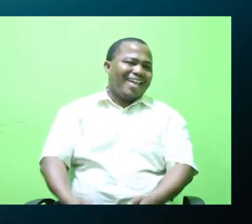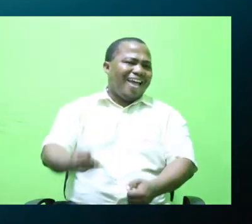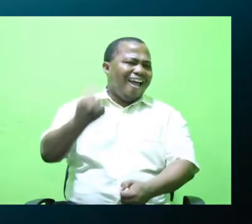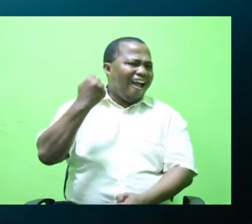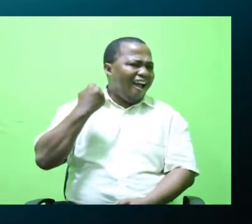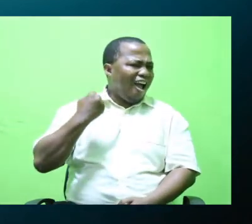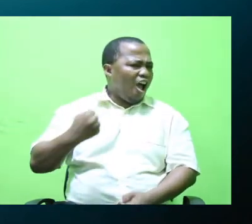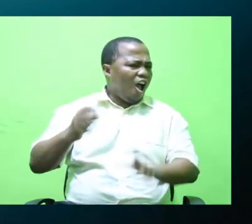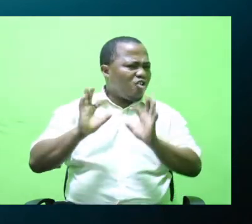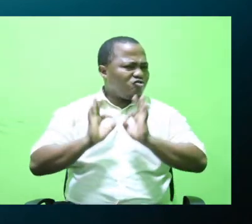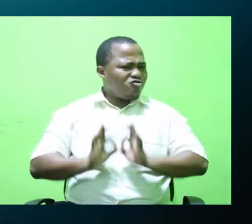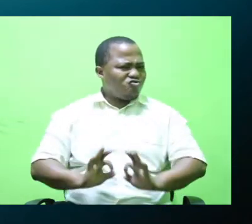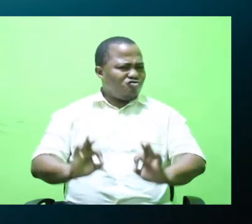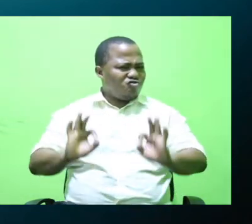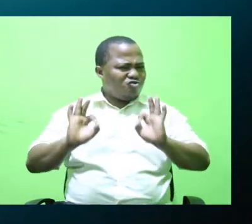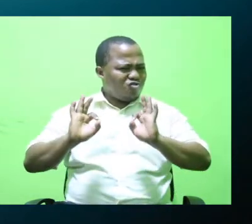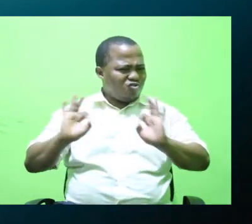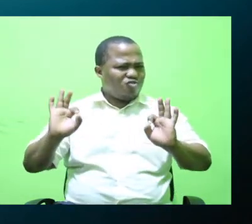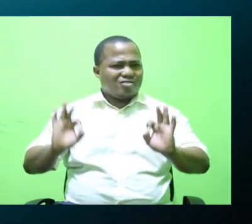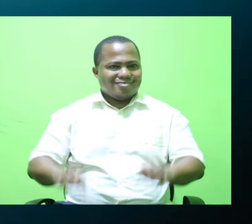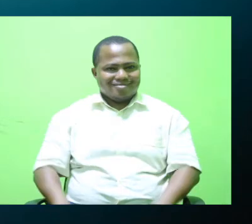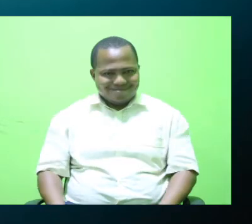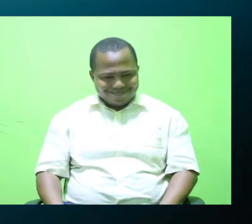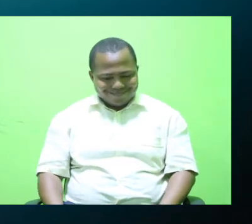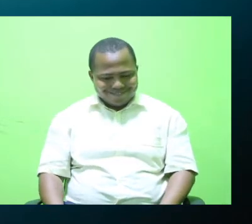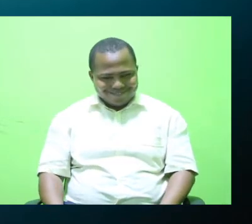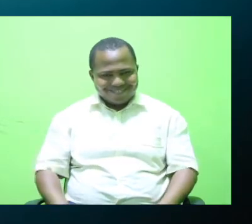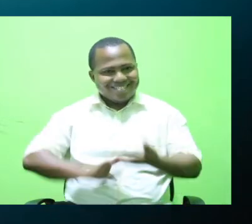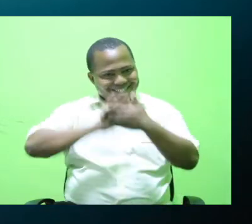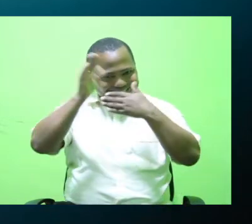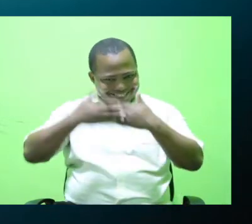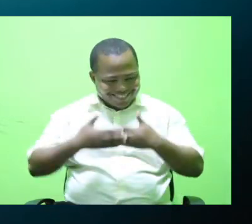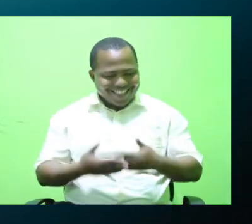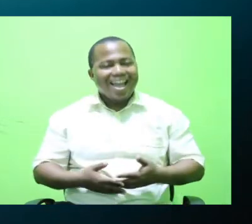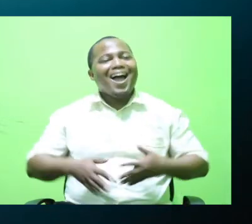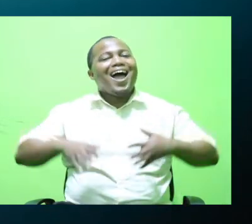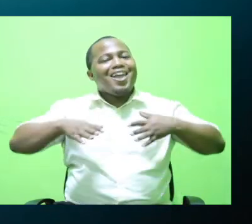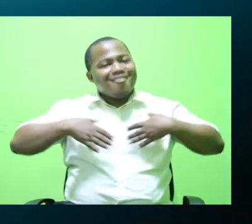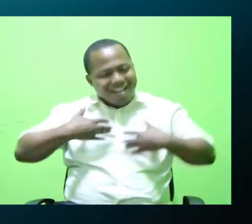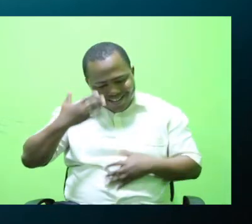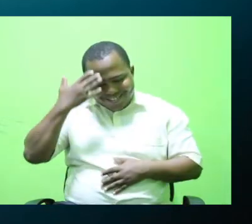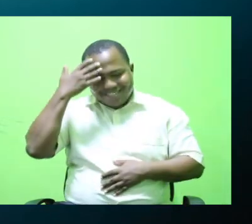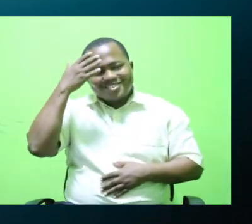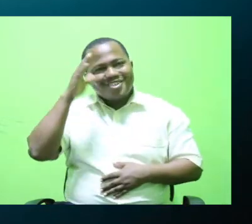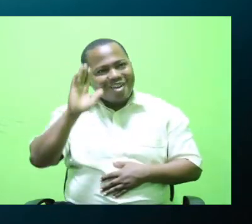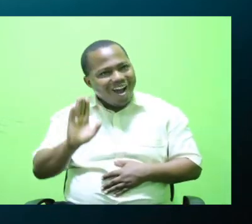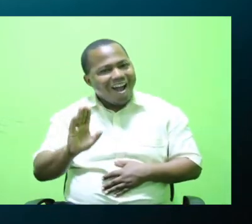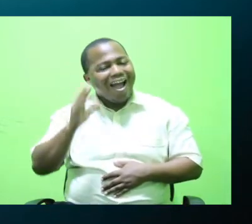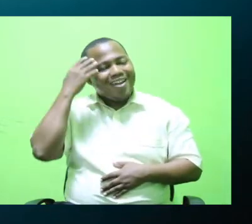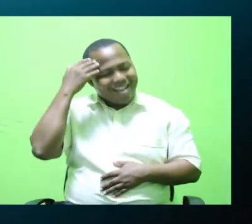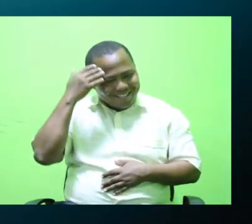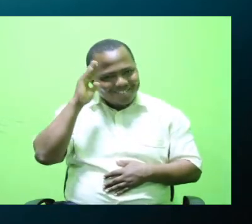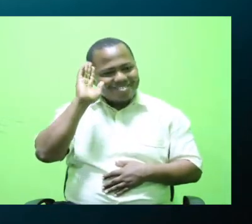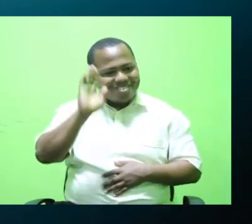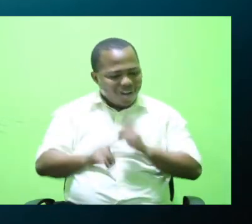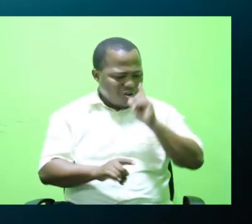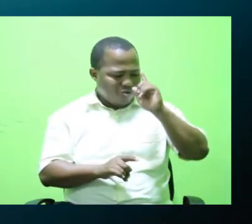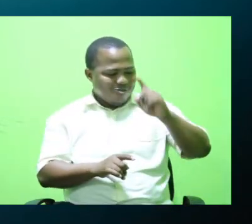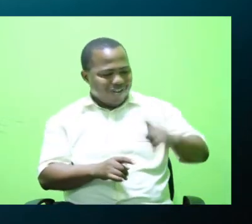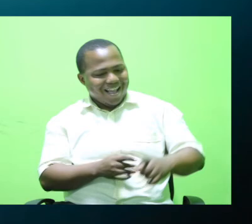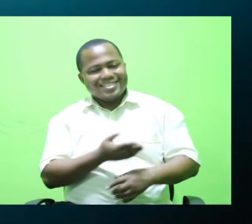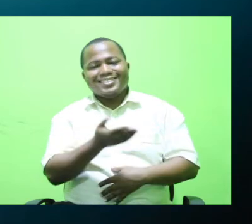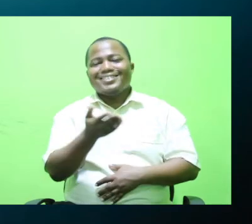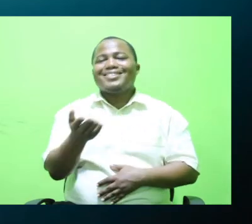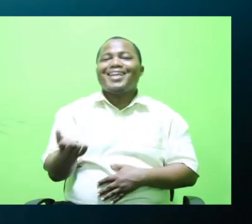Good. Thank you a lot. I want to know, I want to know. What is that? What